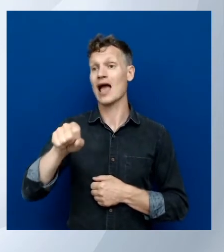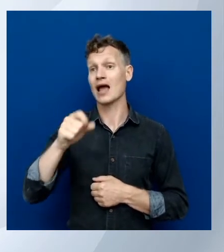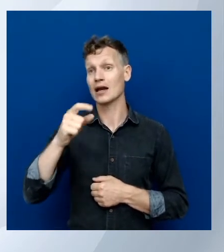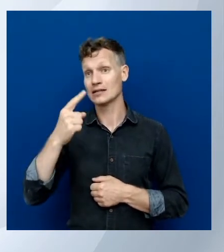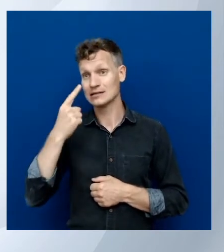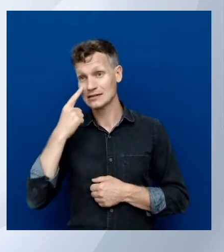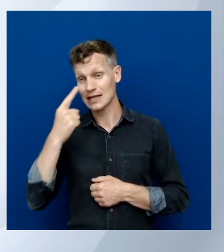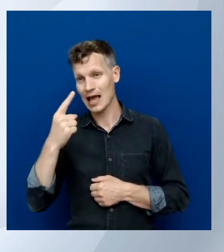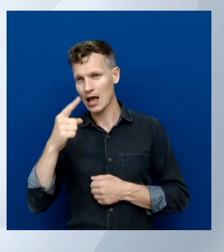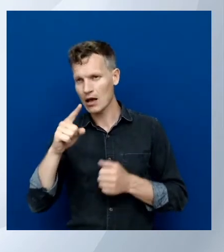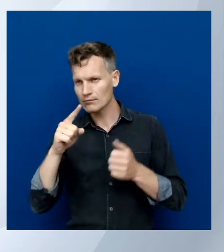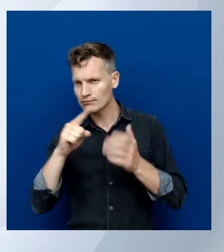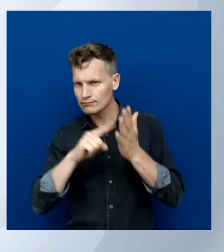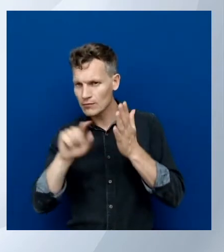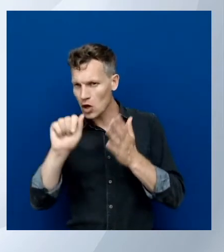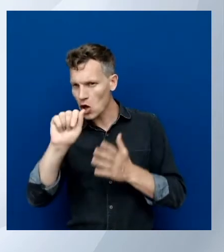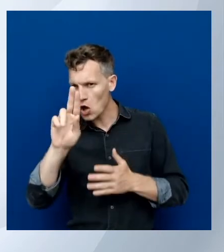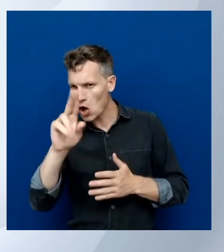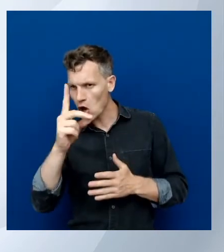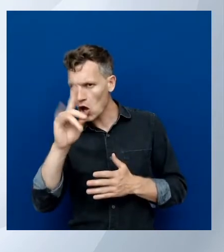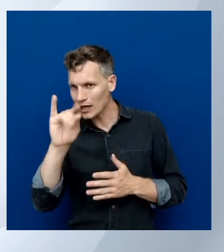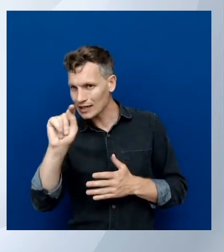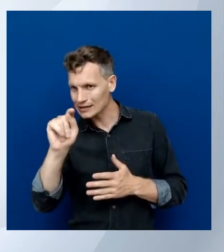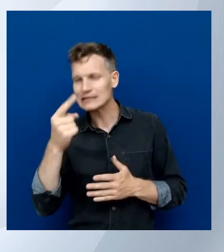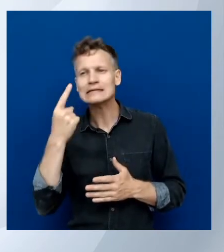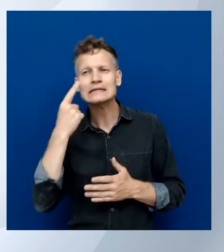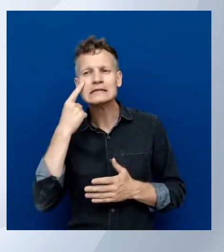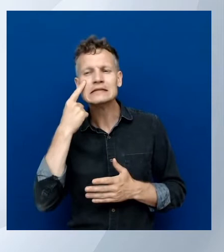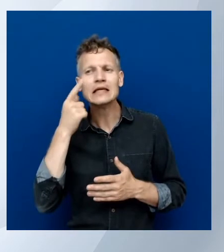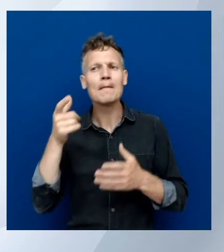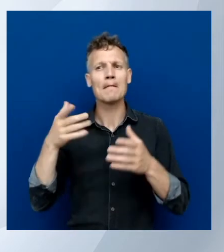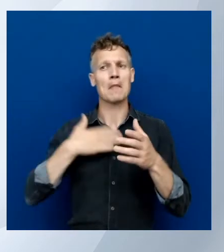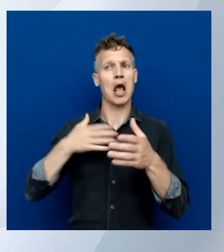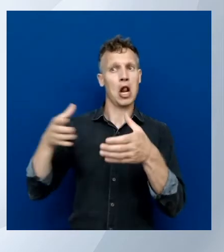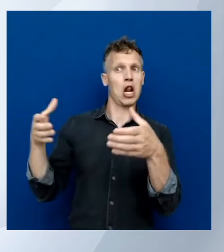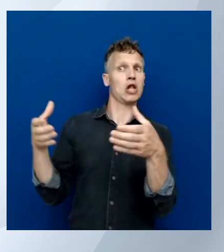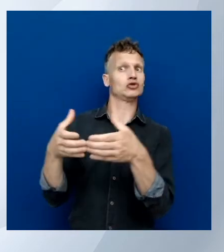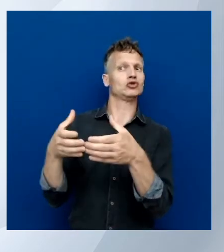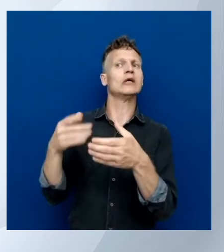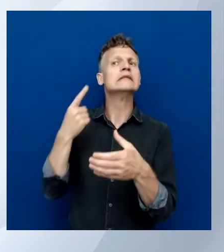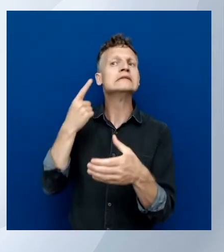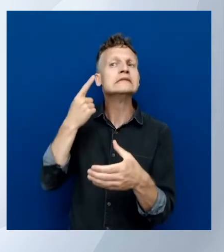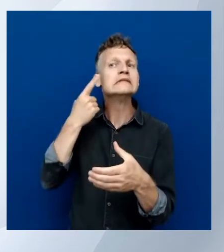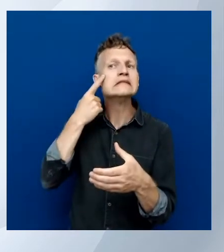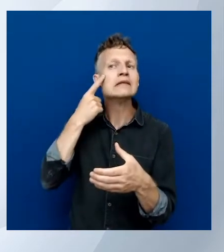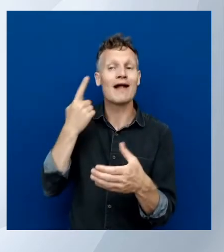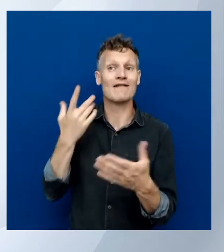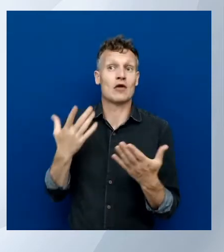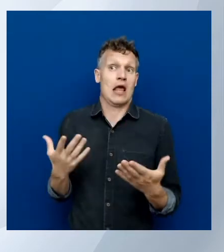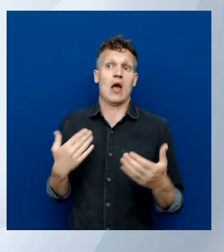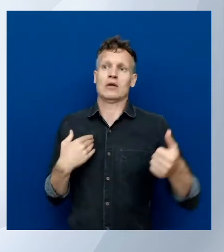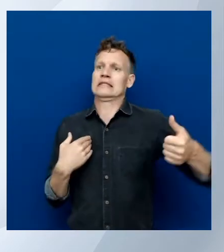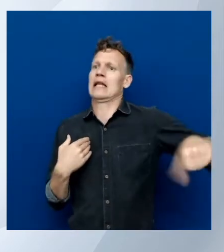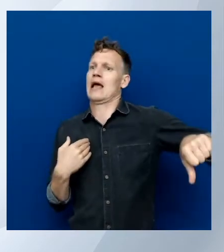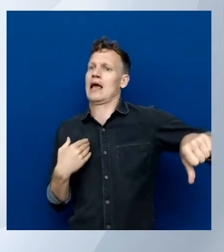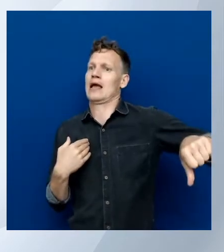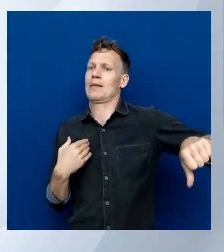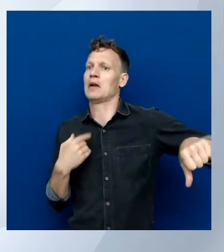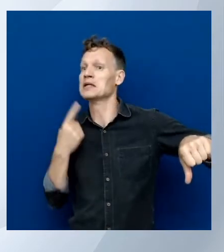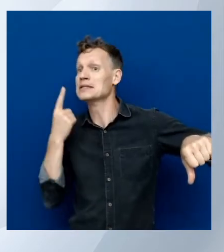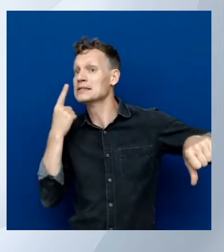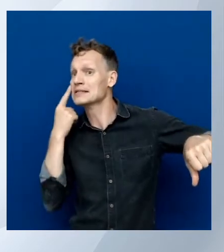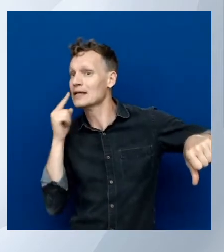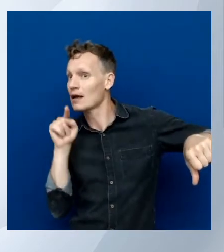see what's going to happen on your cluster. But for now, we're going to deny. And there's a